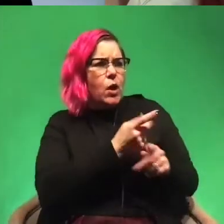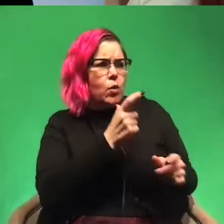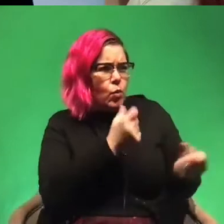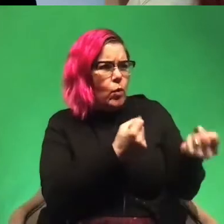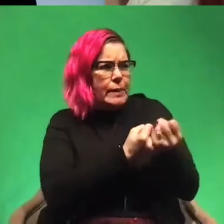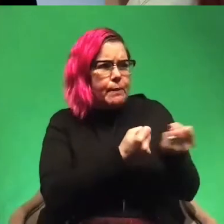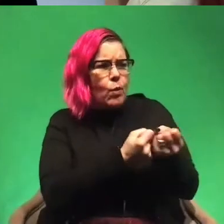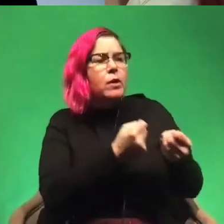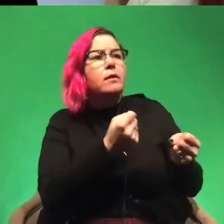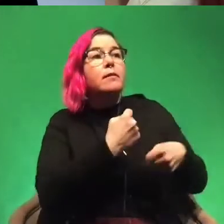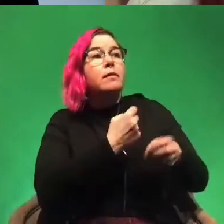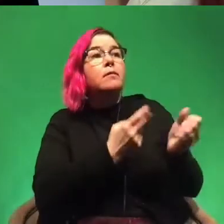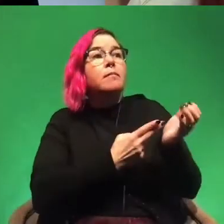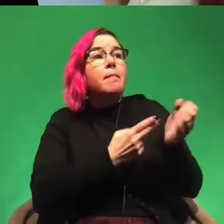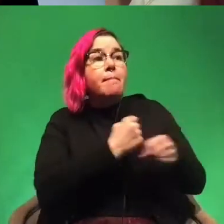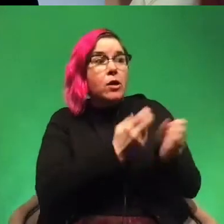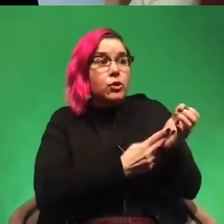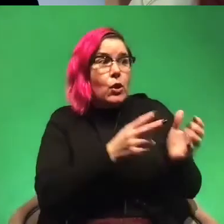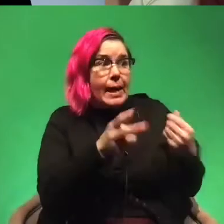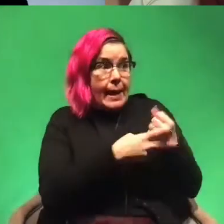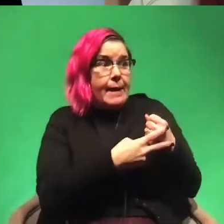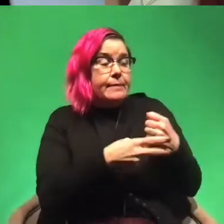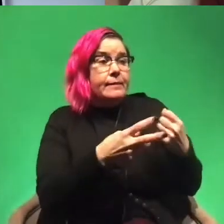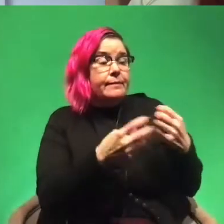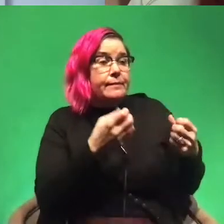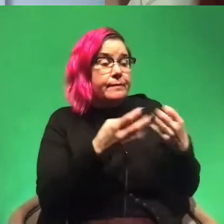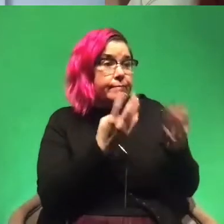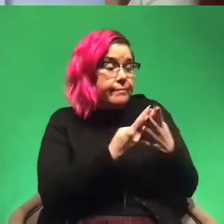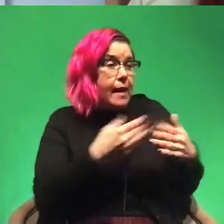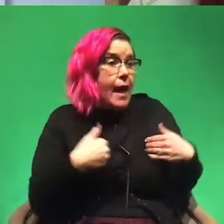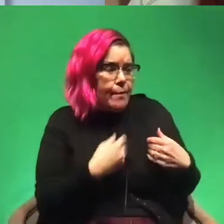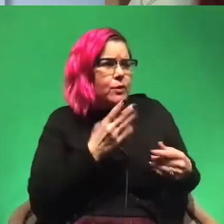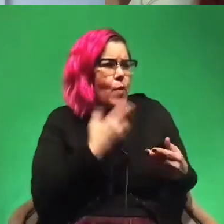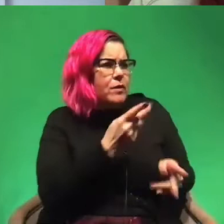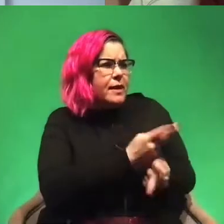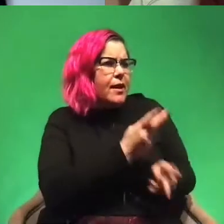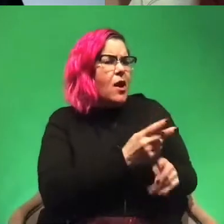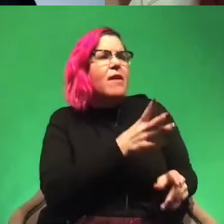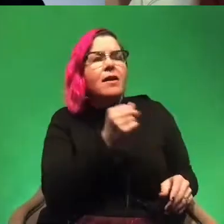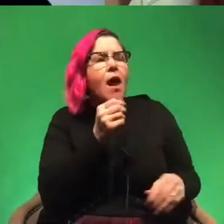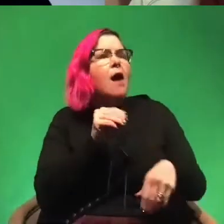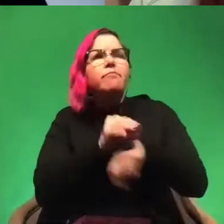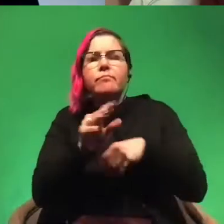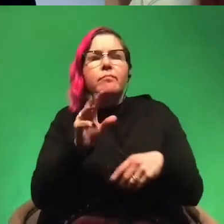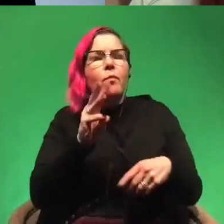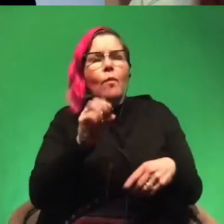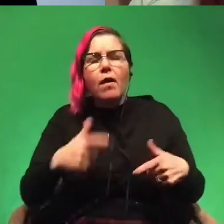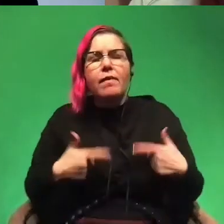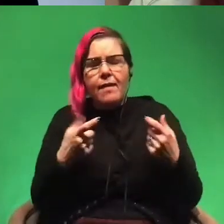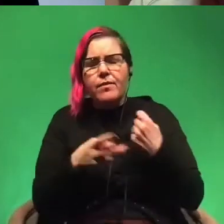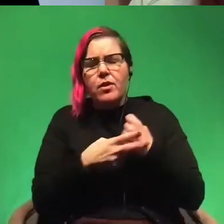ensure that captive animals are well taken care of. But that also doesn't affect wild conservation as well. And so I've moved away